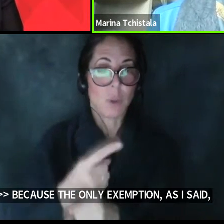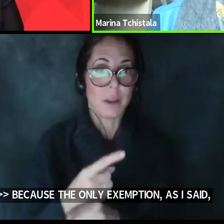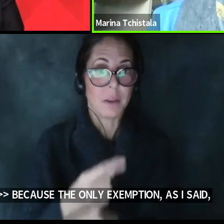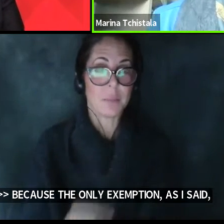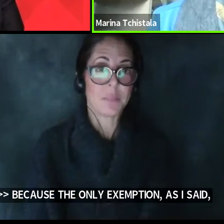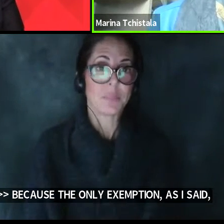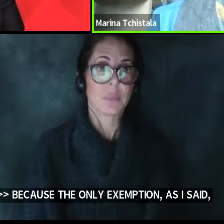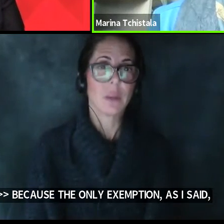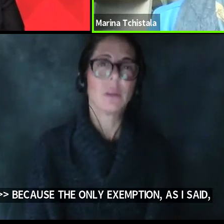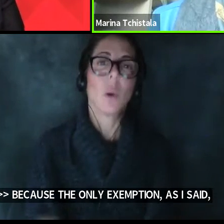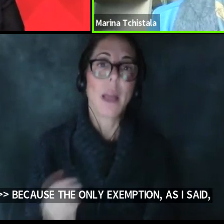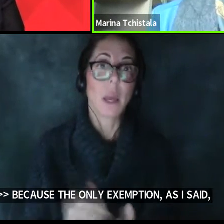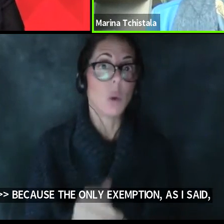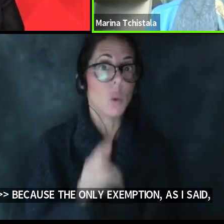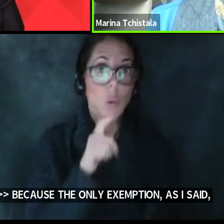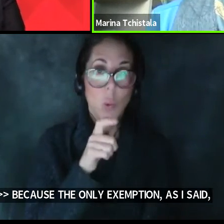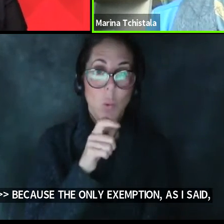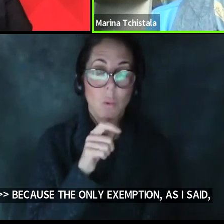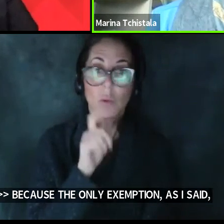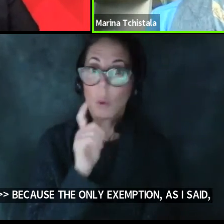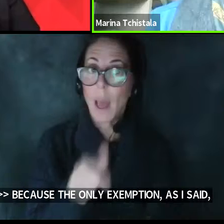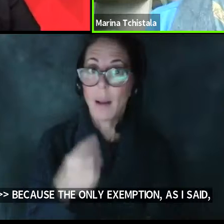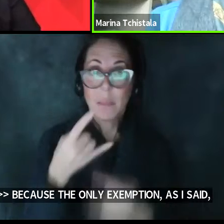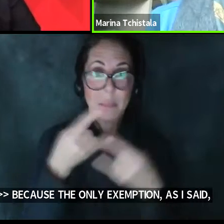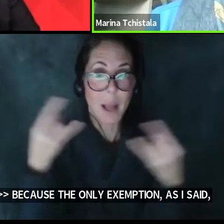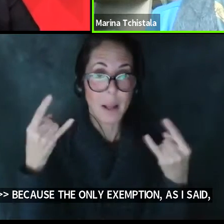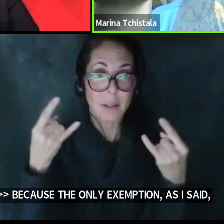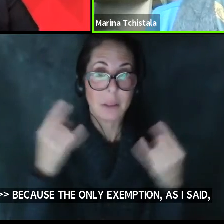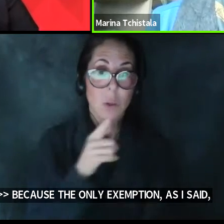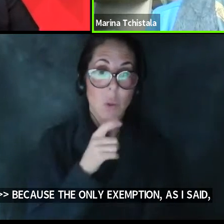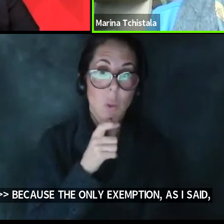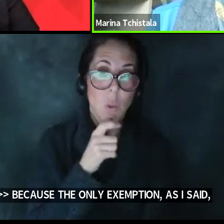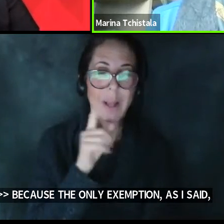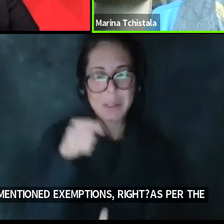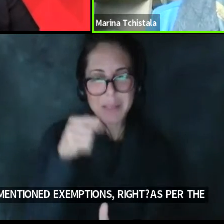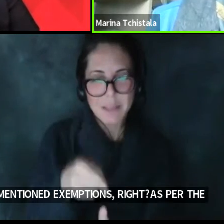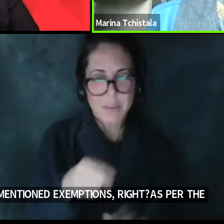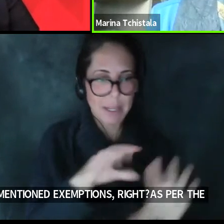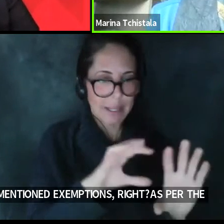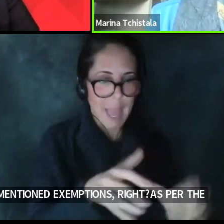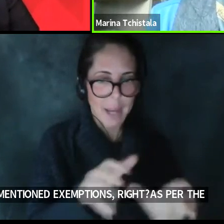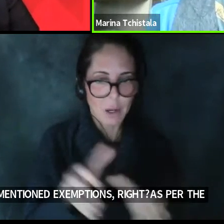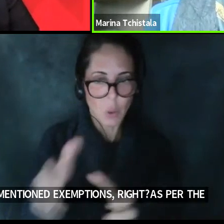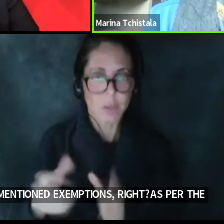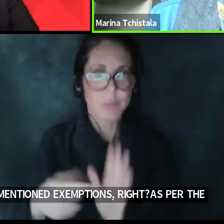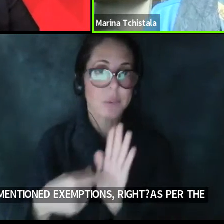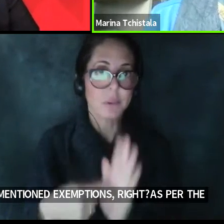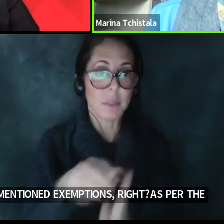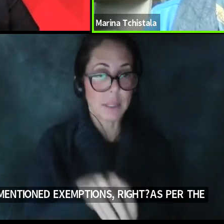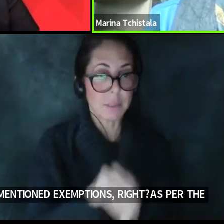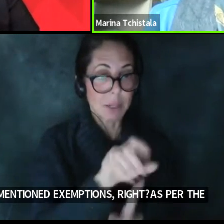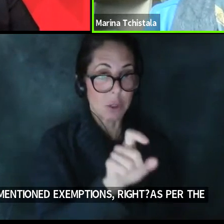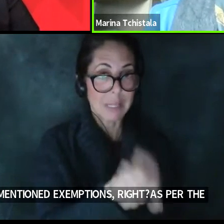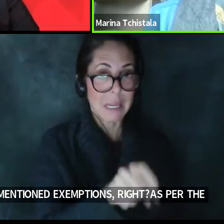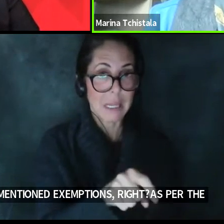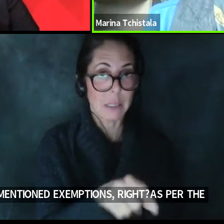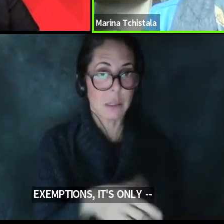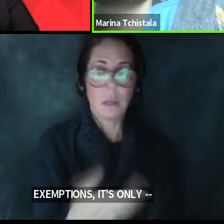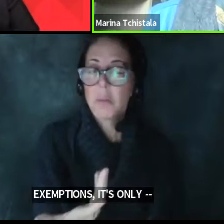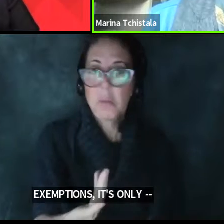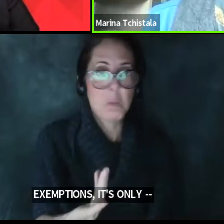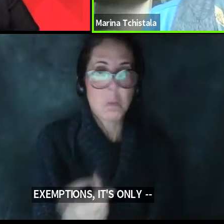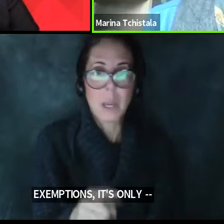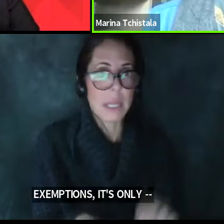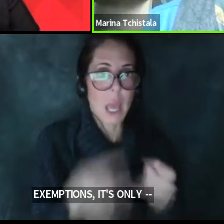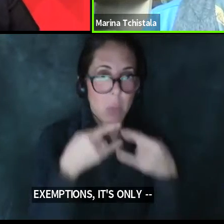exemptions, it's only there are certain categories like special needs which cannot possibly wear